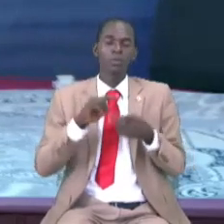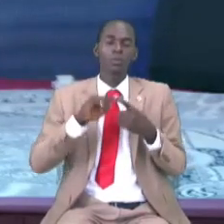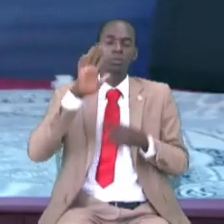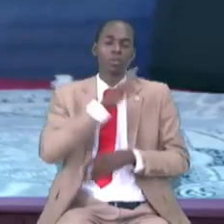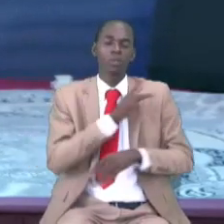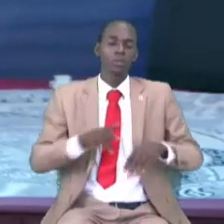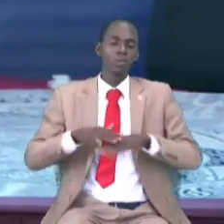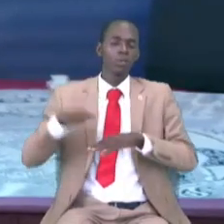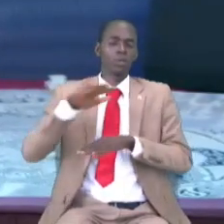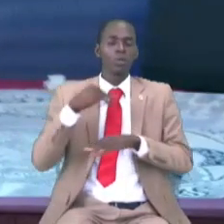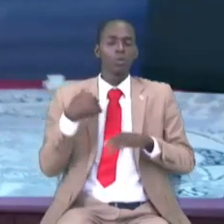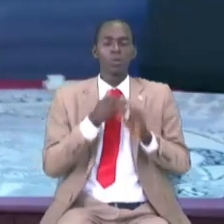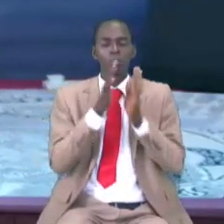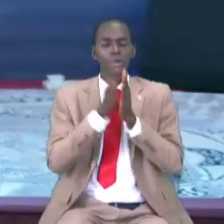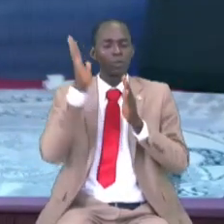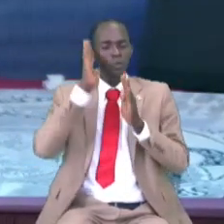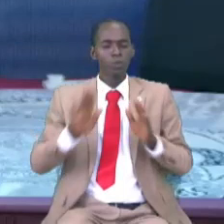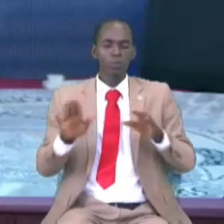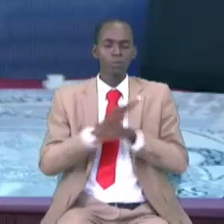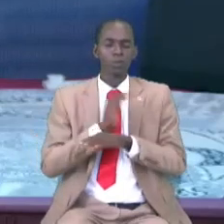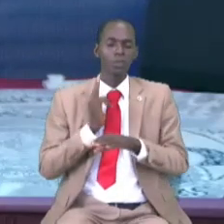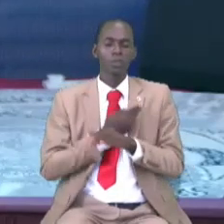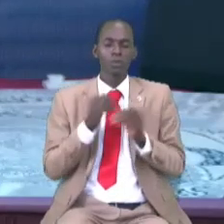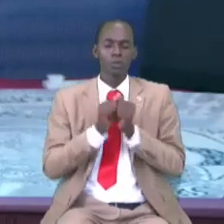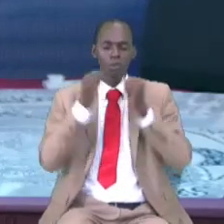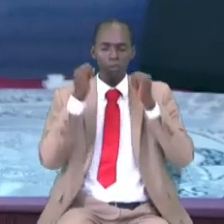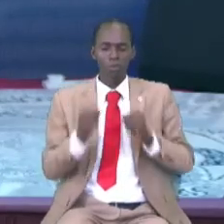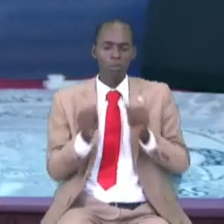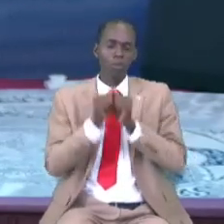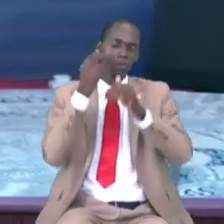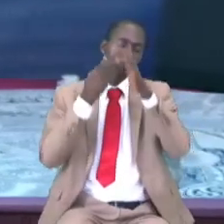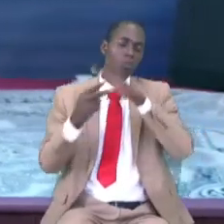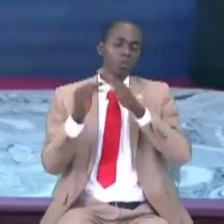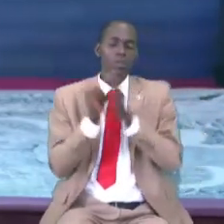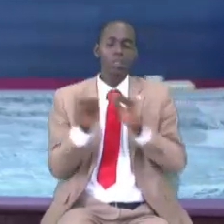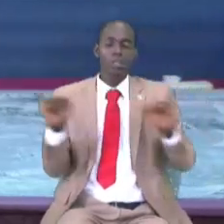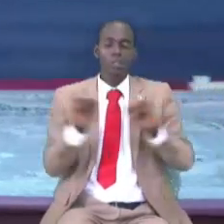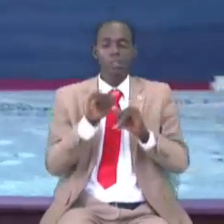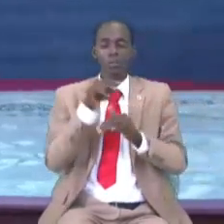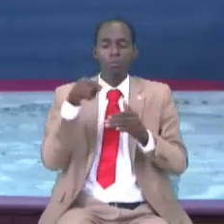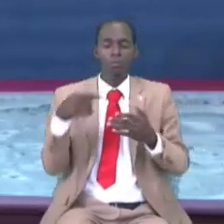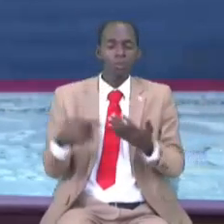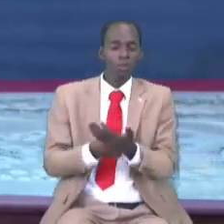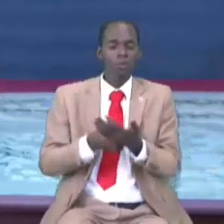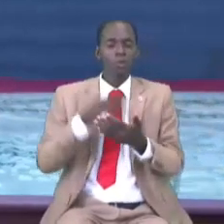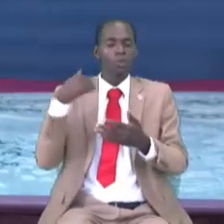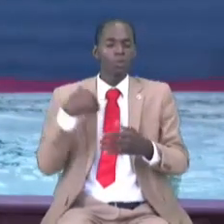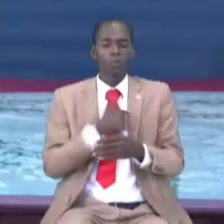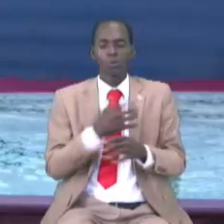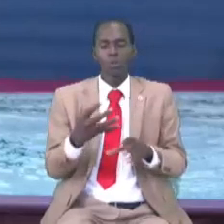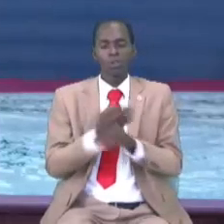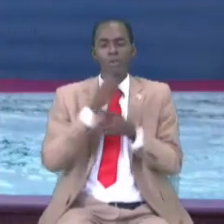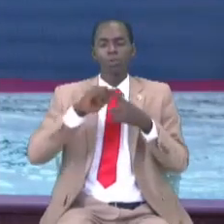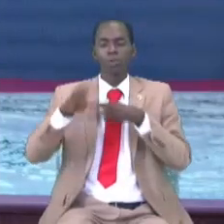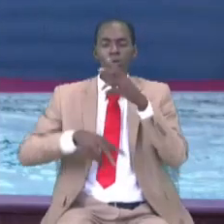same gospel will take to the rest of our world, and they too will taste of the goodness and the mercy